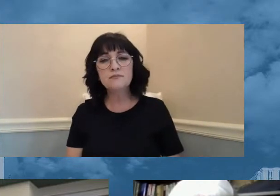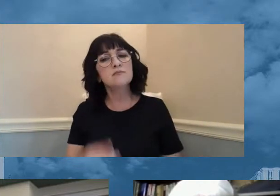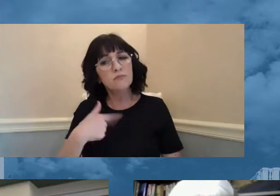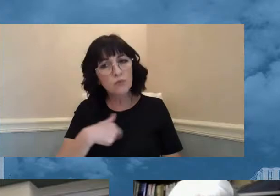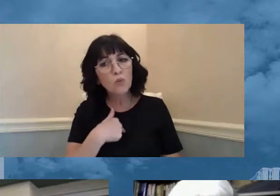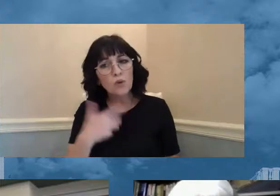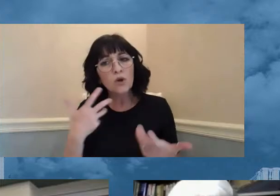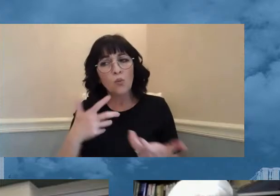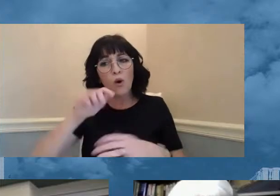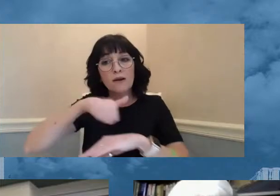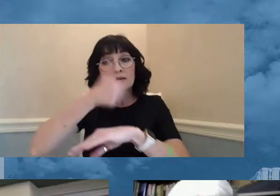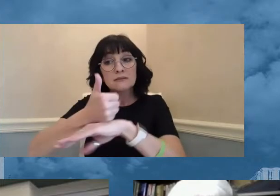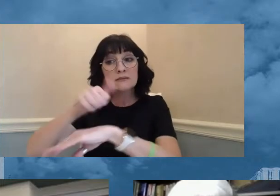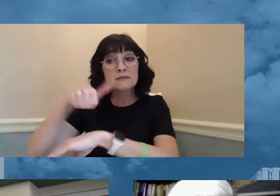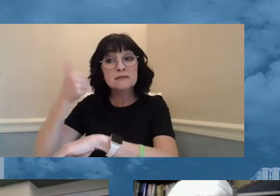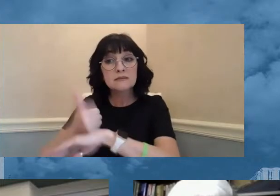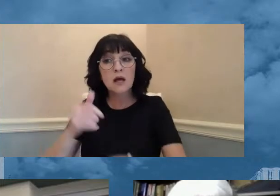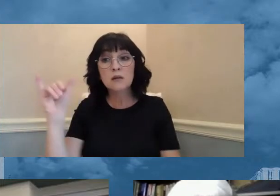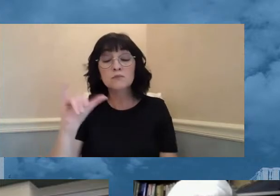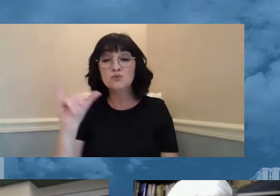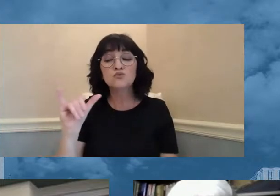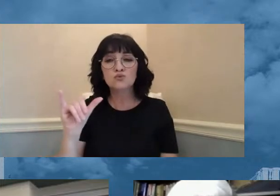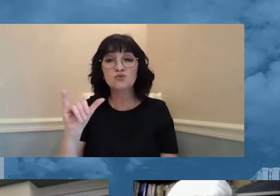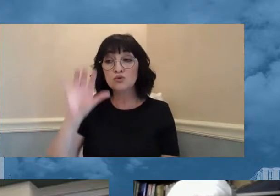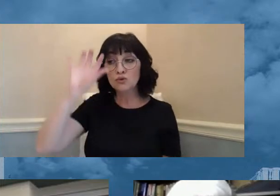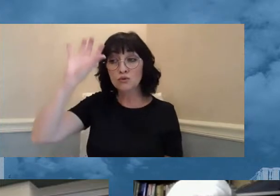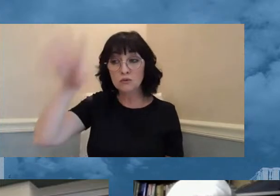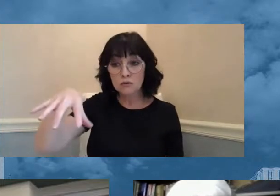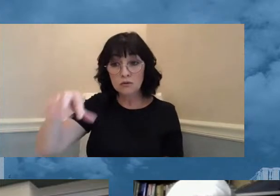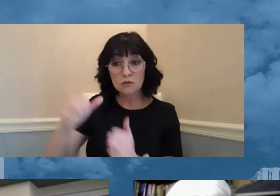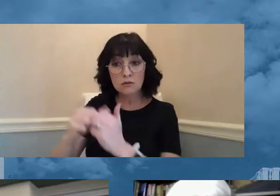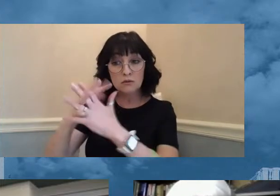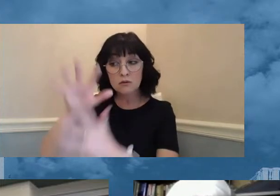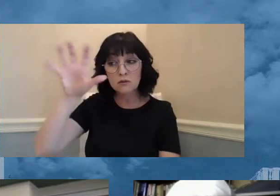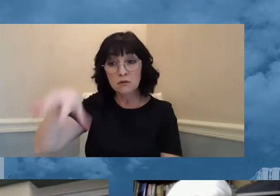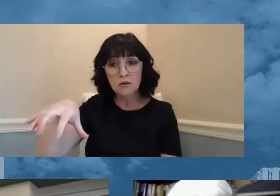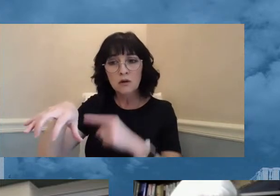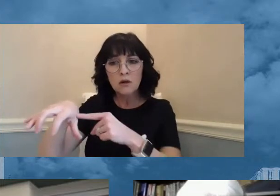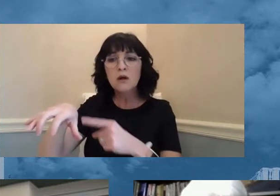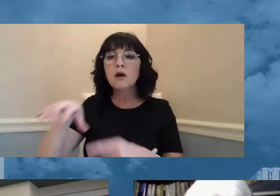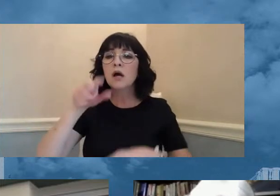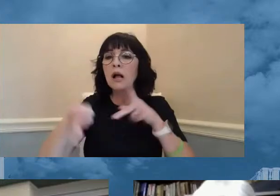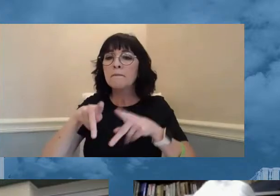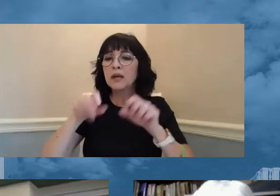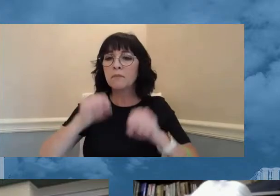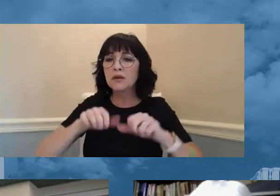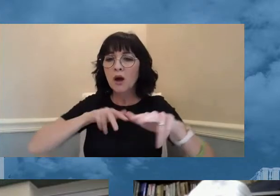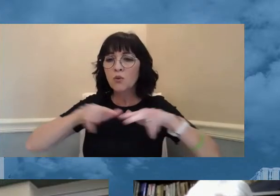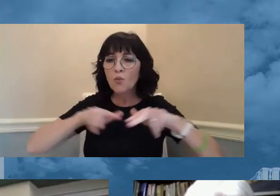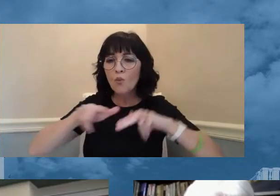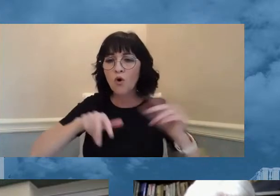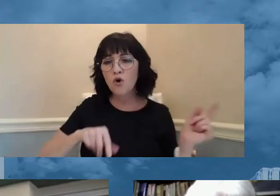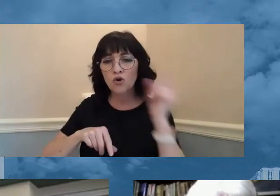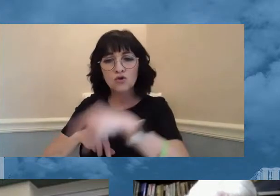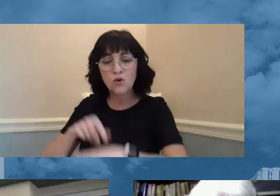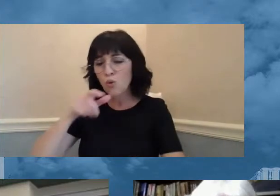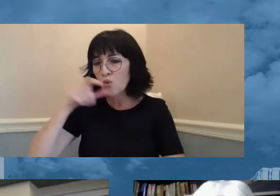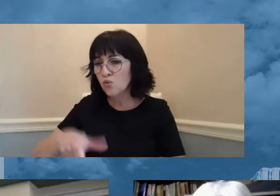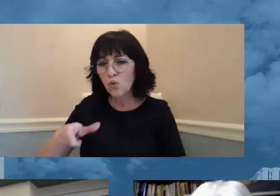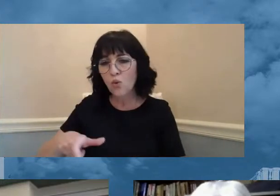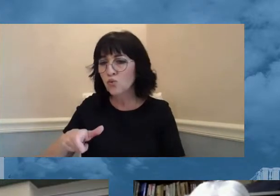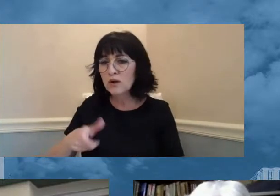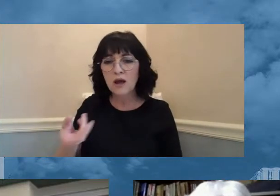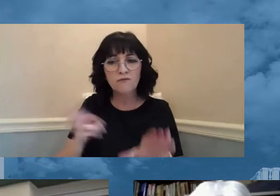really hopeful that communities will really embrace this idea, whether it's our clinics or others that are available,